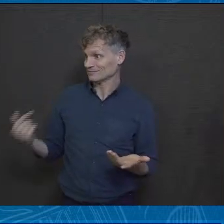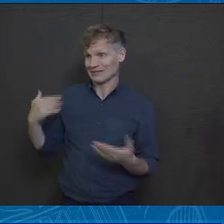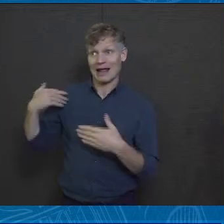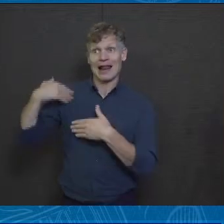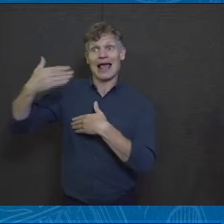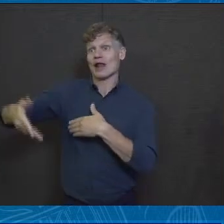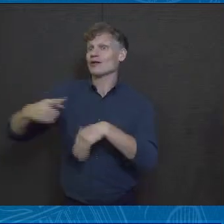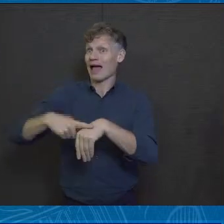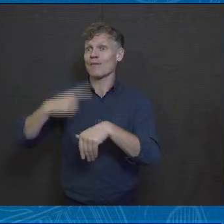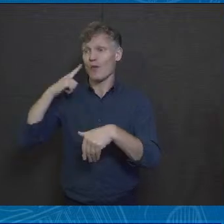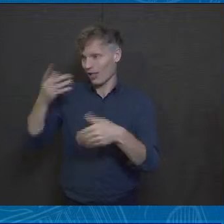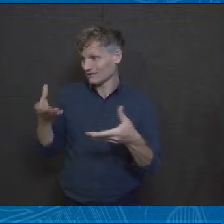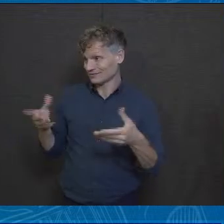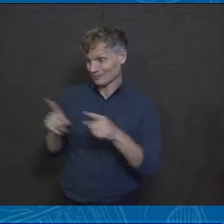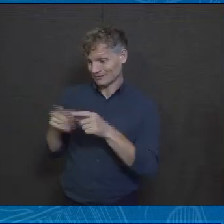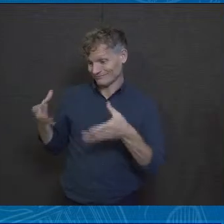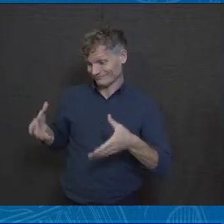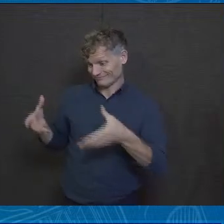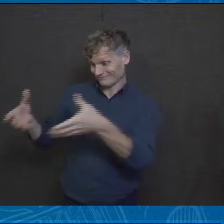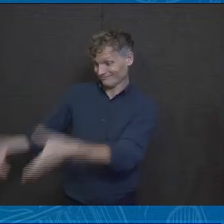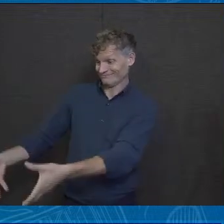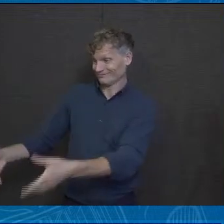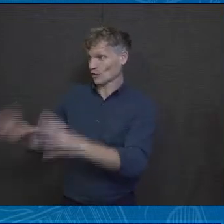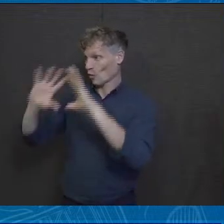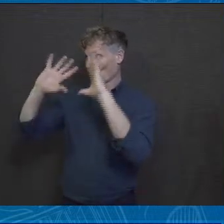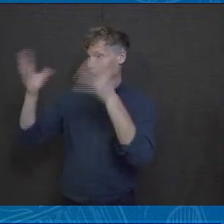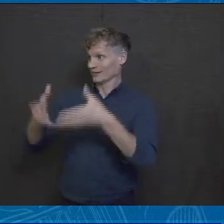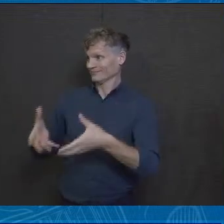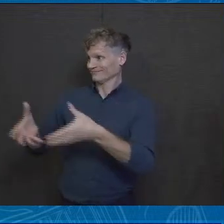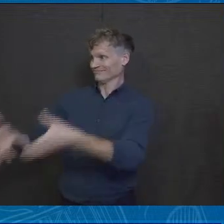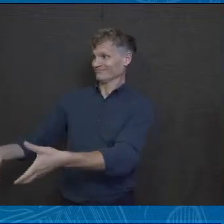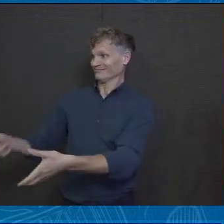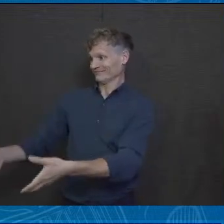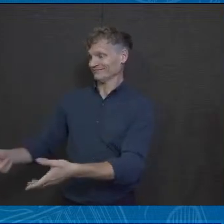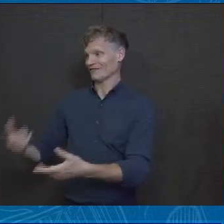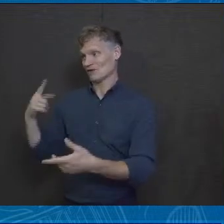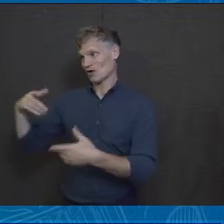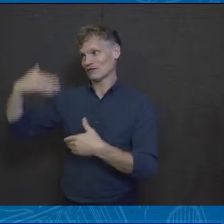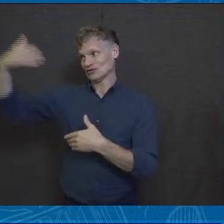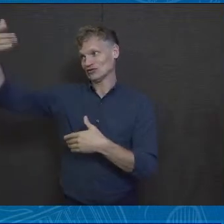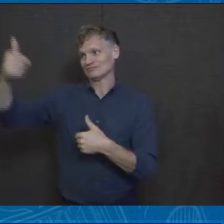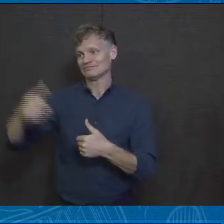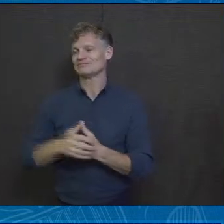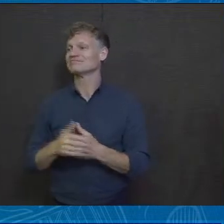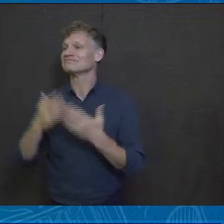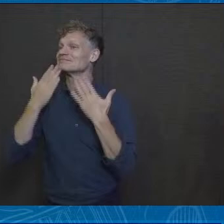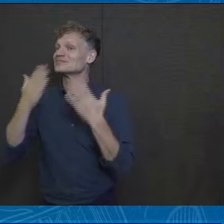of the world is depend on you in the future. Thank you. Thank you, Dong Napo.